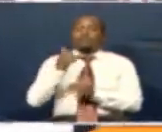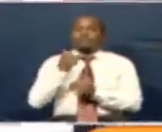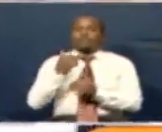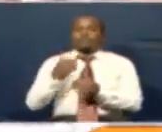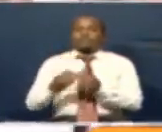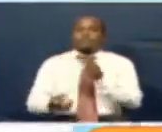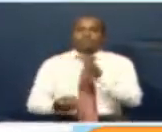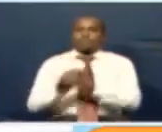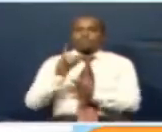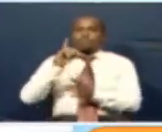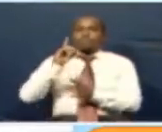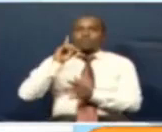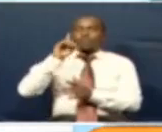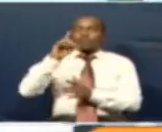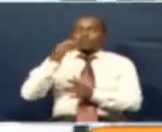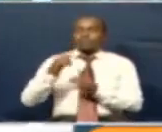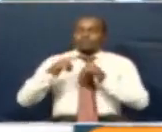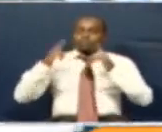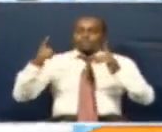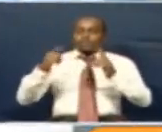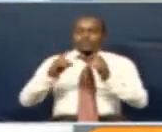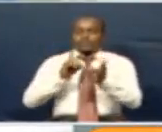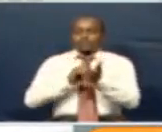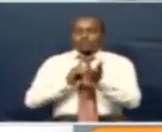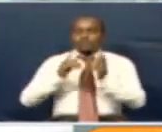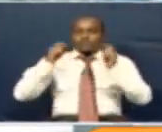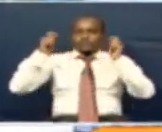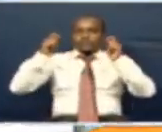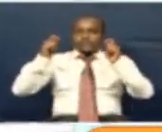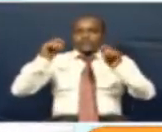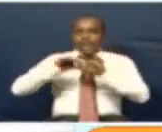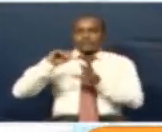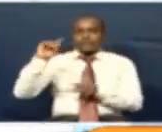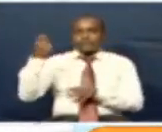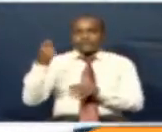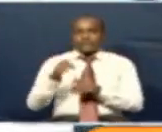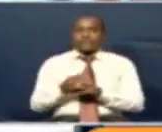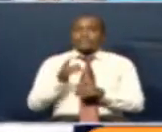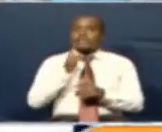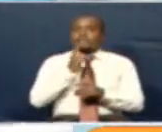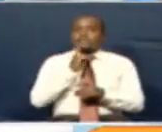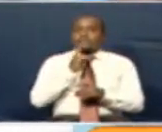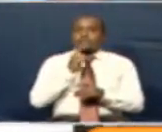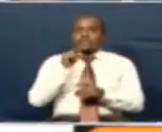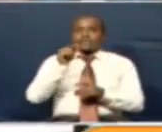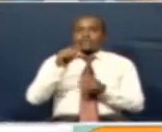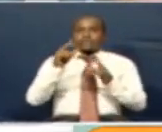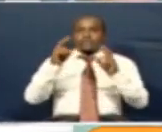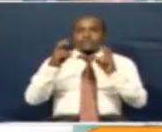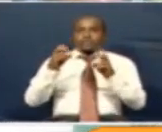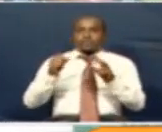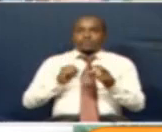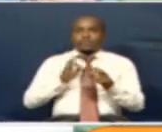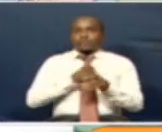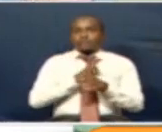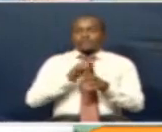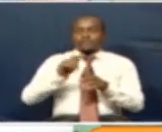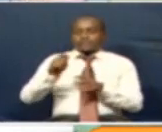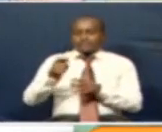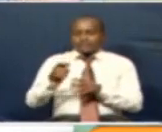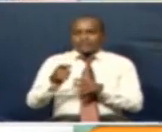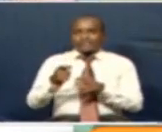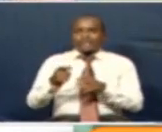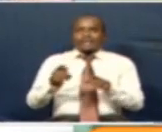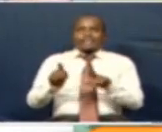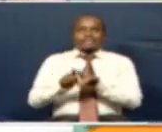most crippling doctor strikes in Kenya's history. He says the question of staffing was key at the time and remains very